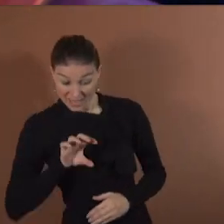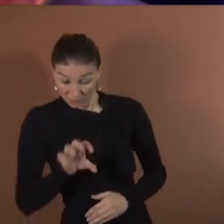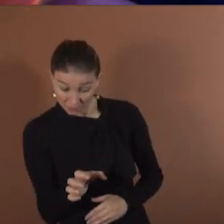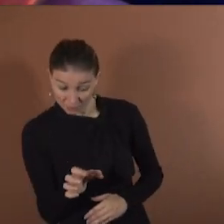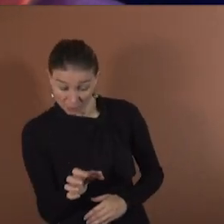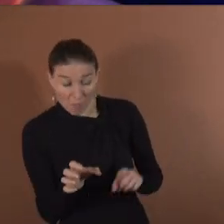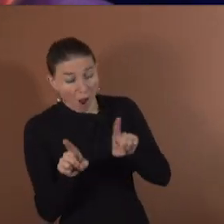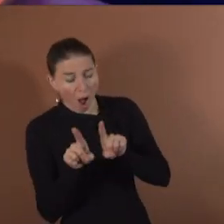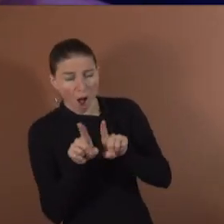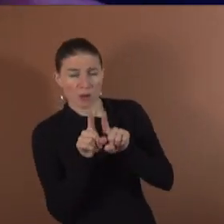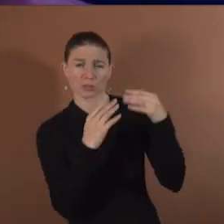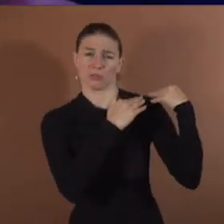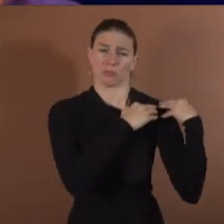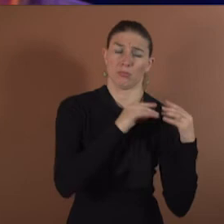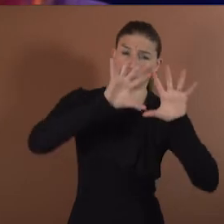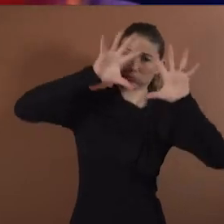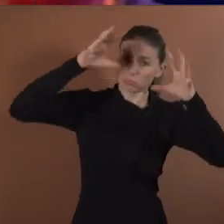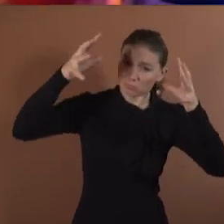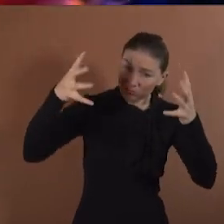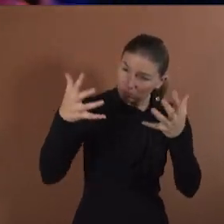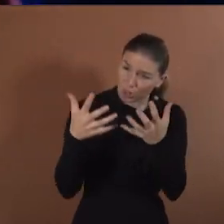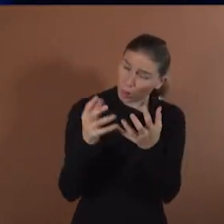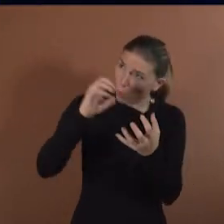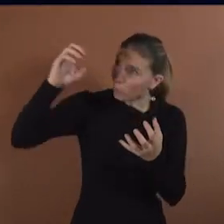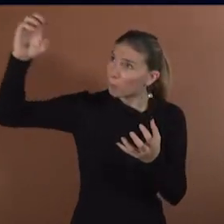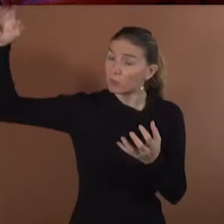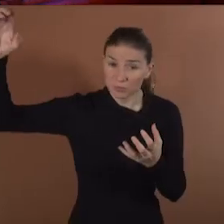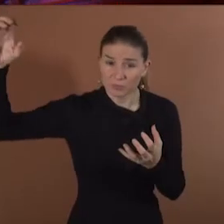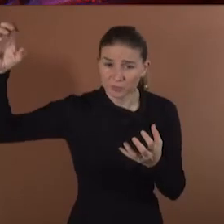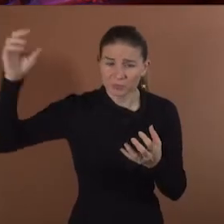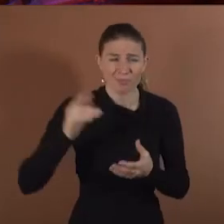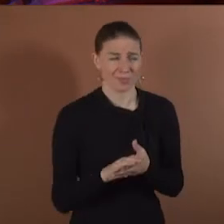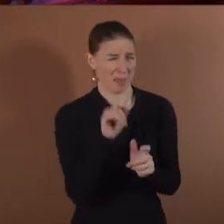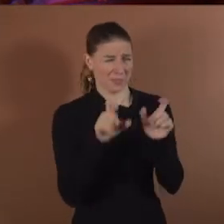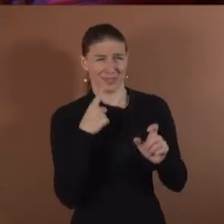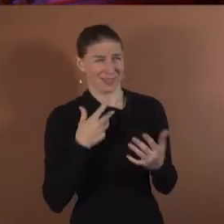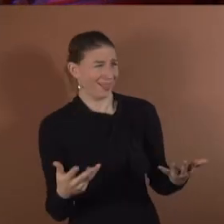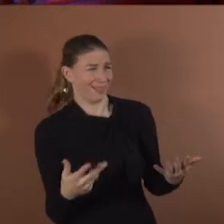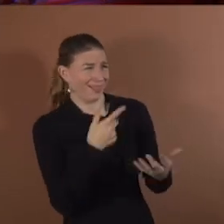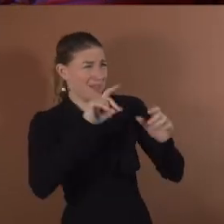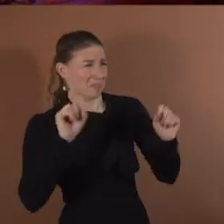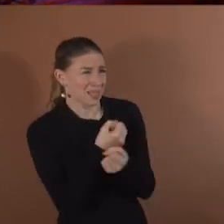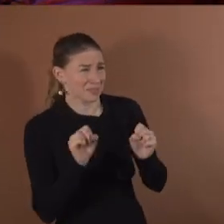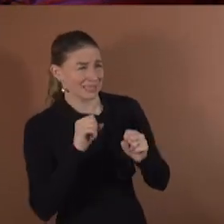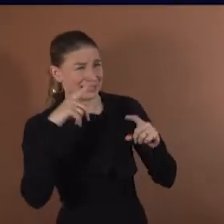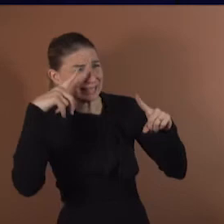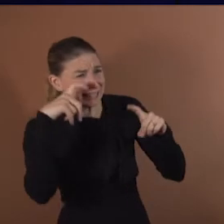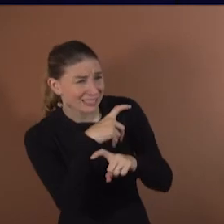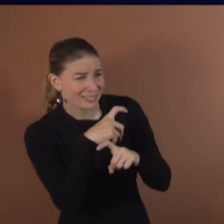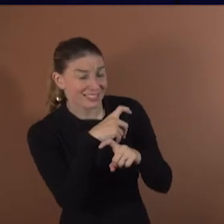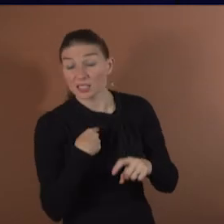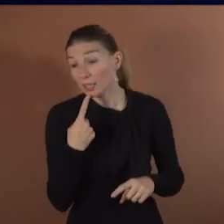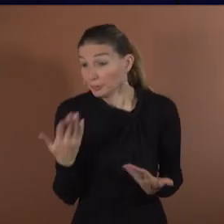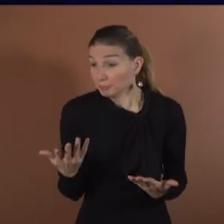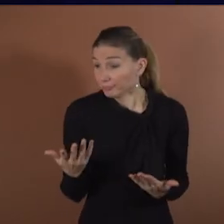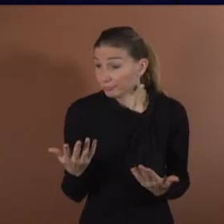terrestrial globe. Now, a lot of people, when I say that to them, they say, but that's really difficult. And I say, yeah, it's